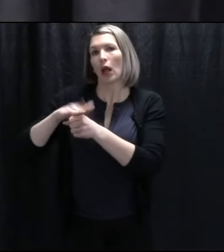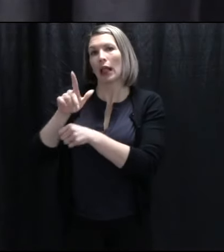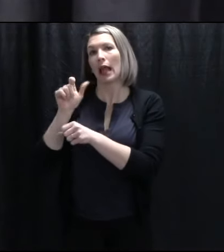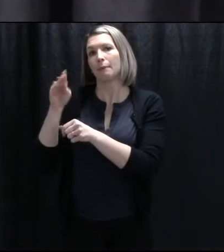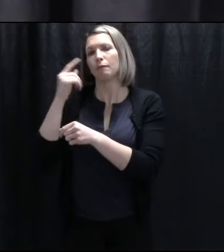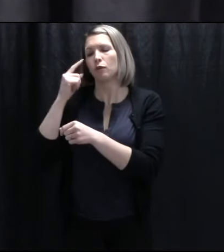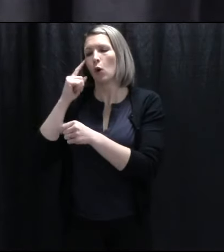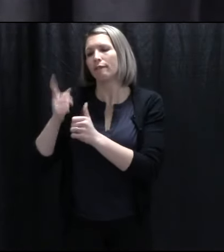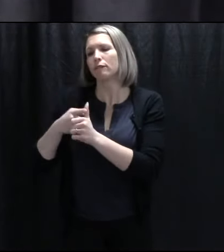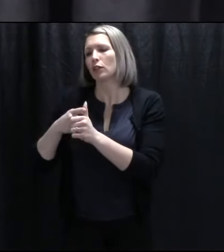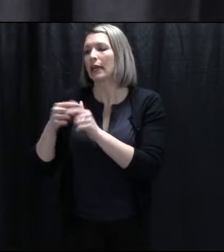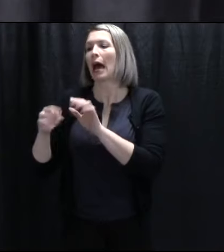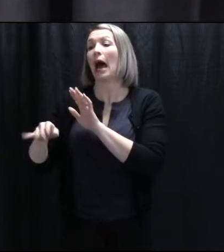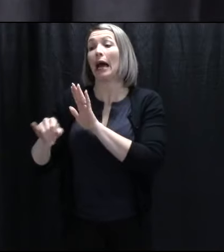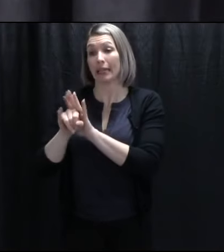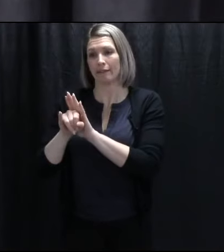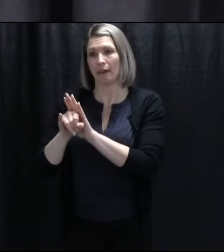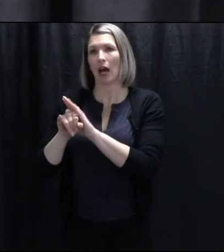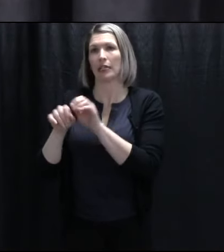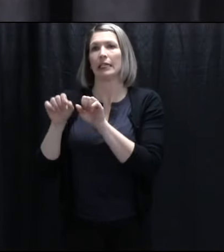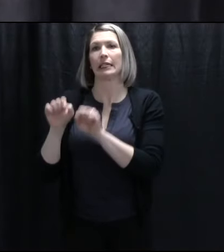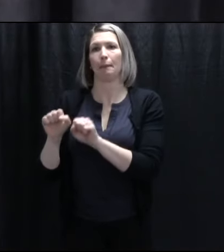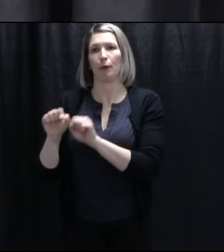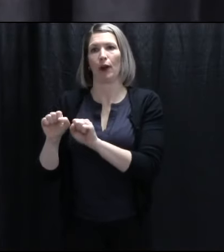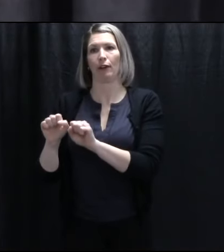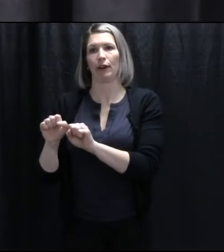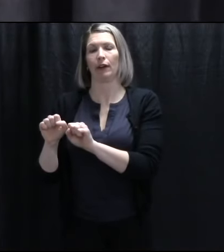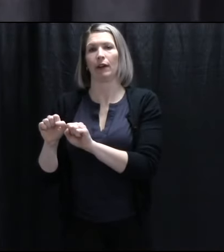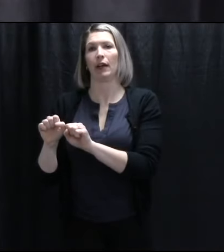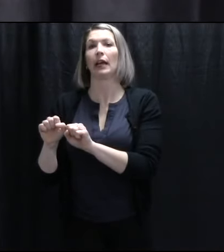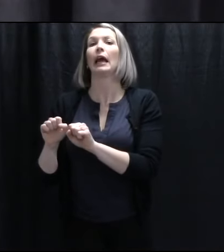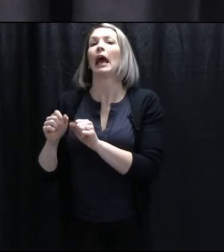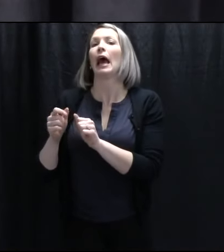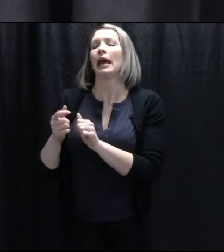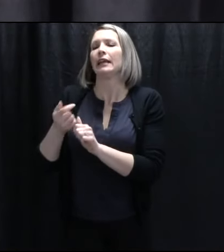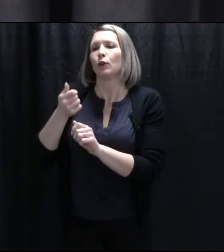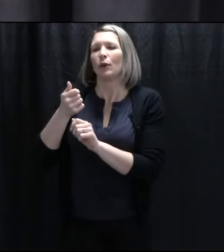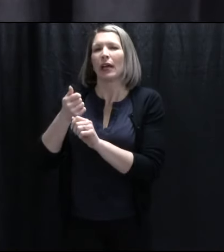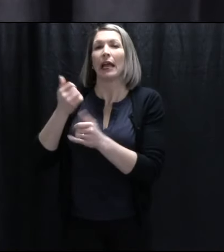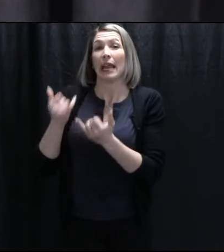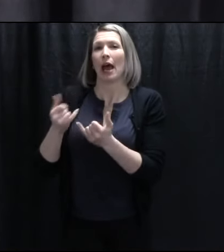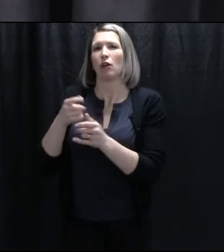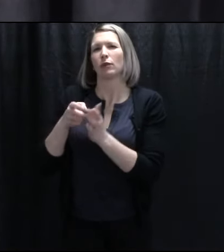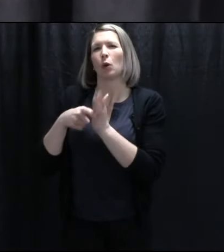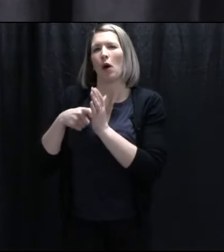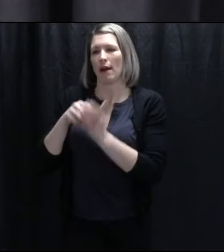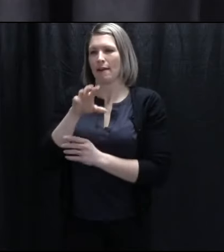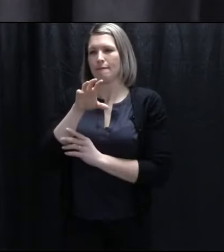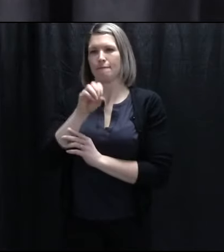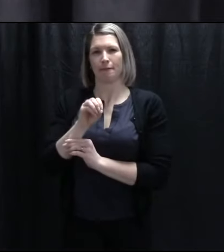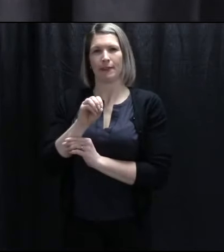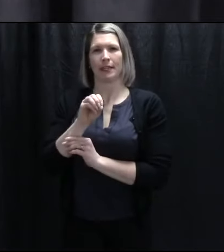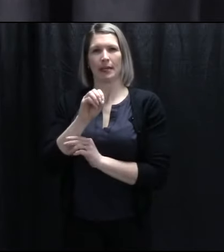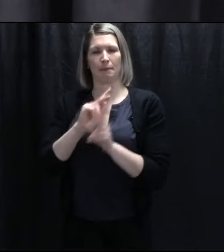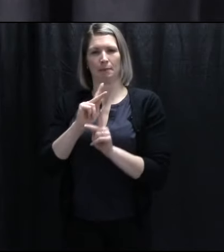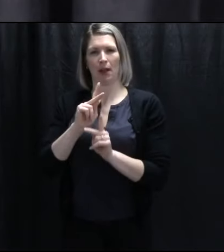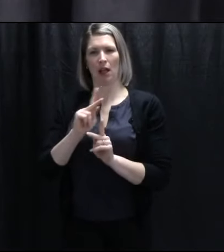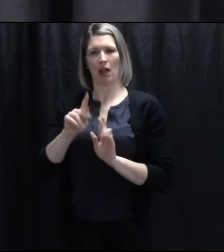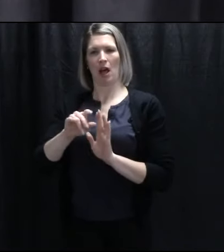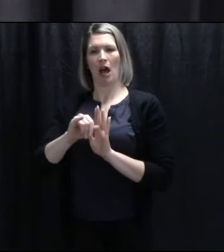here has to be validated. We required at least 50 in each category to be identical to the Winnipeg results